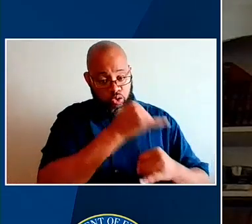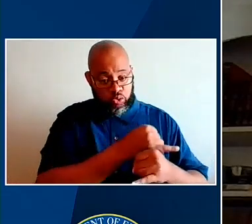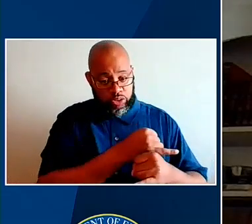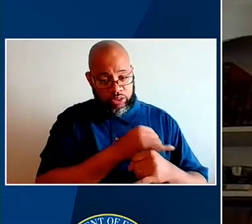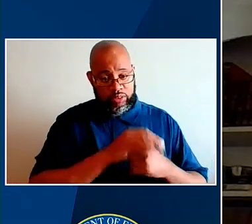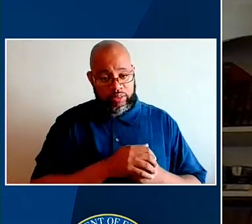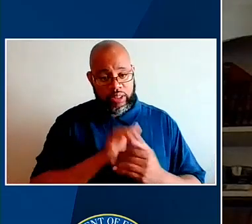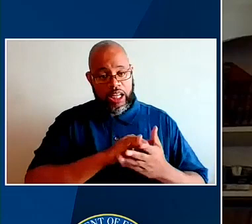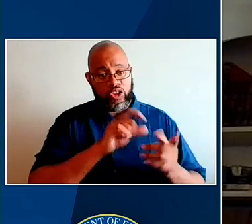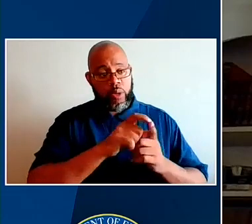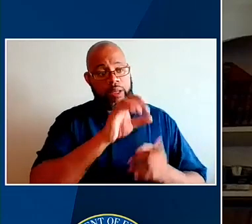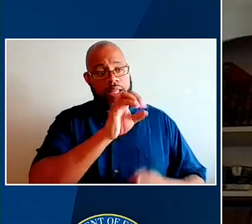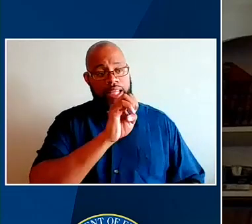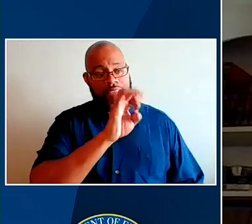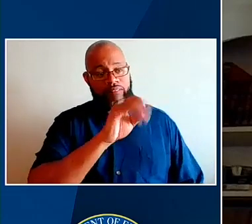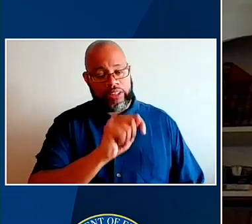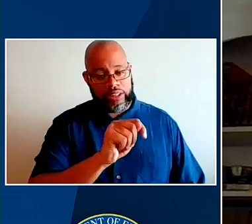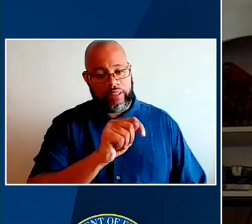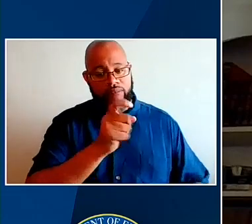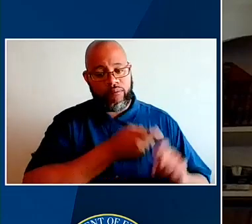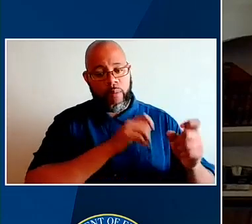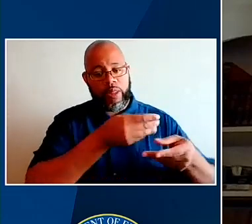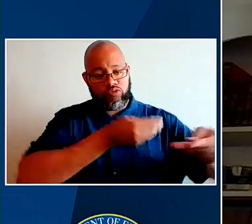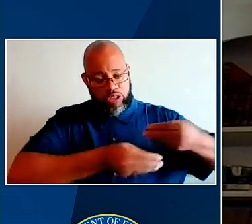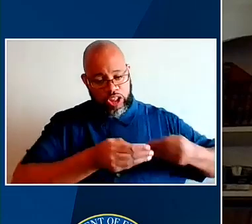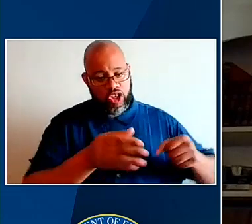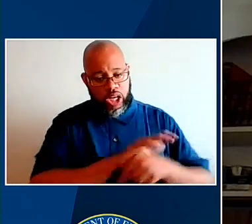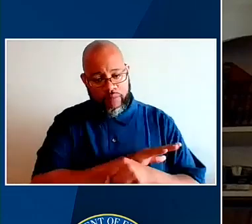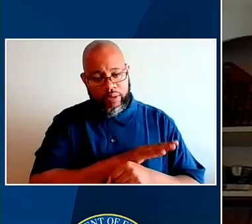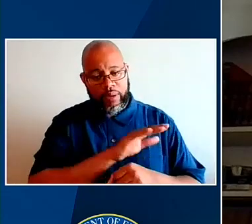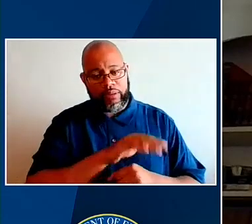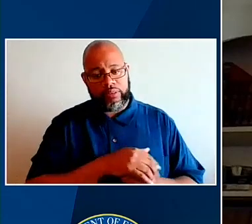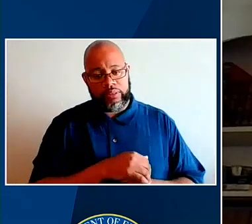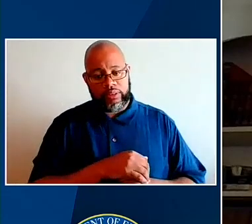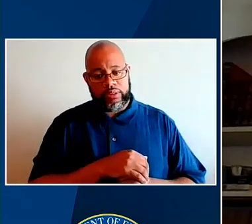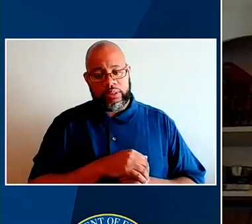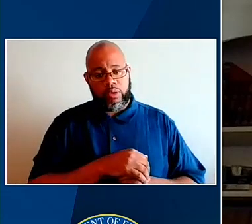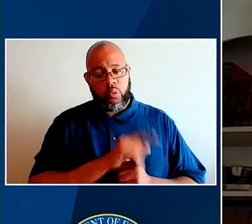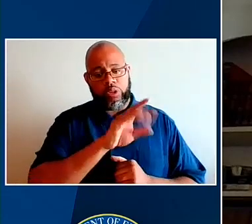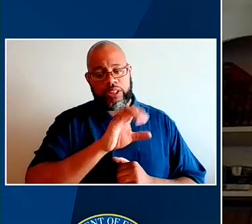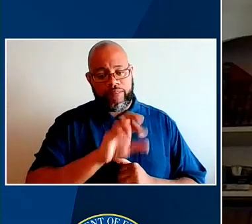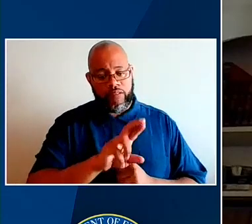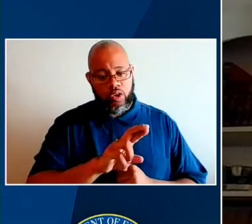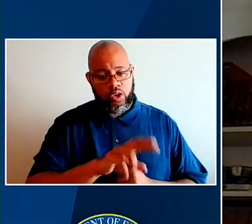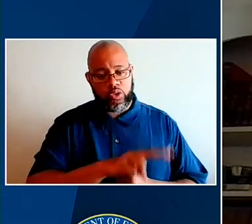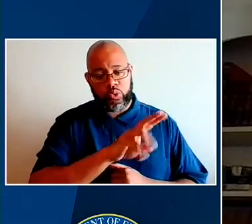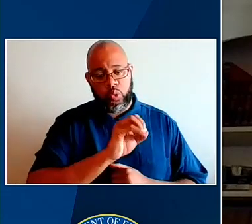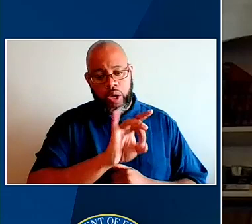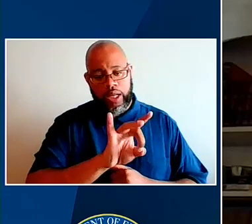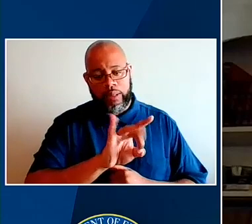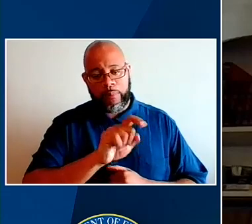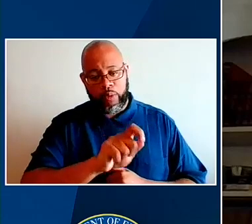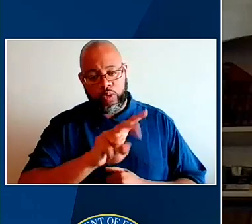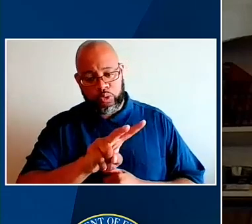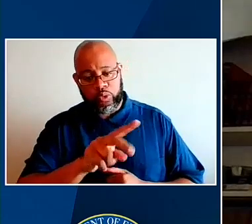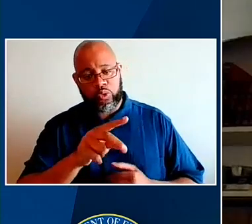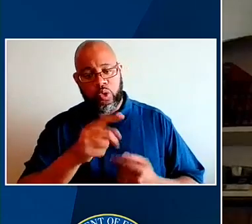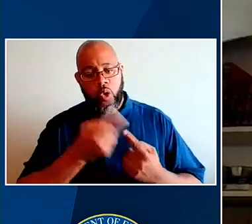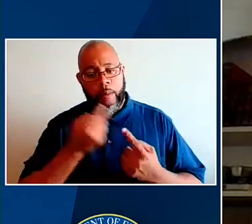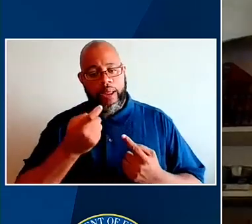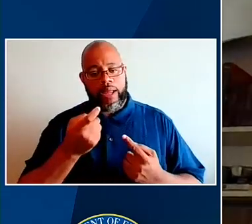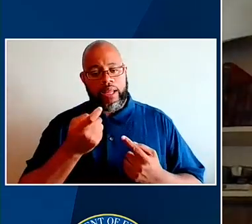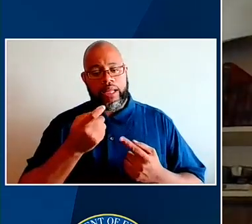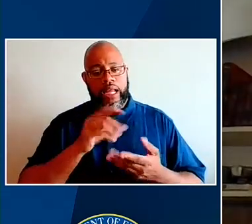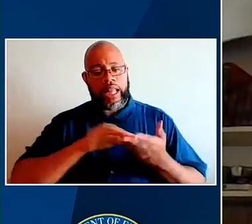term EFT includes from among the transactions covered by 31 CFR 208.2 only automated clearinghouse